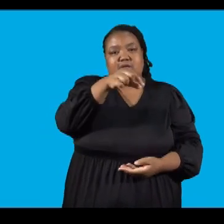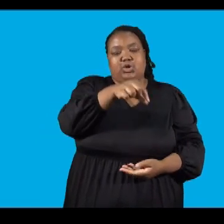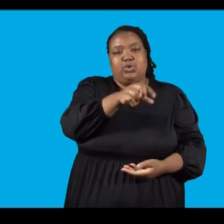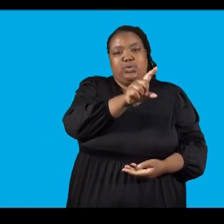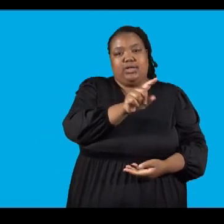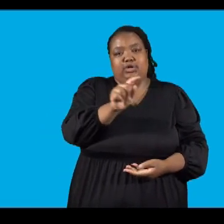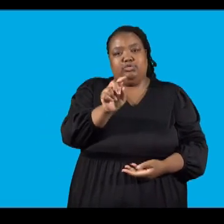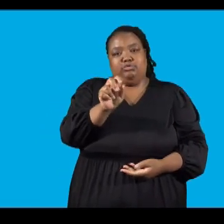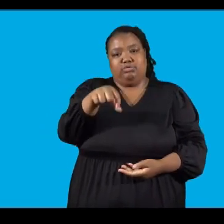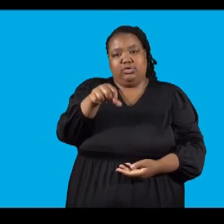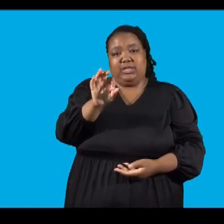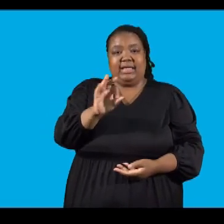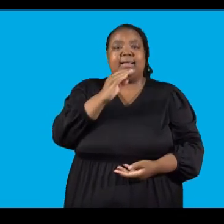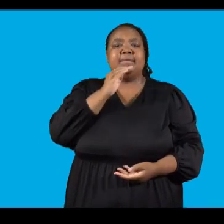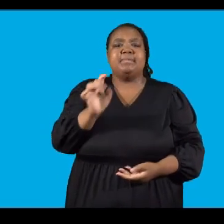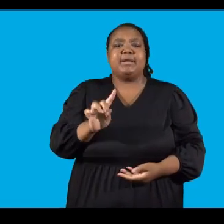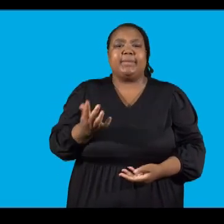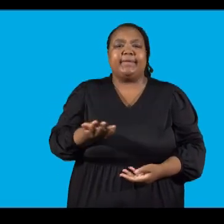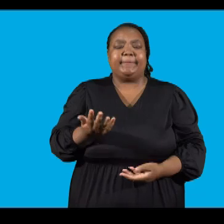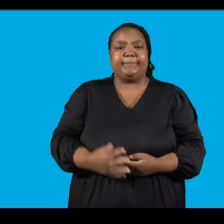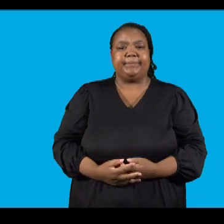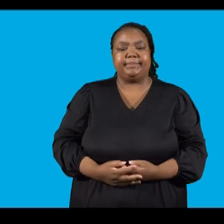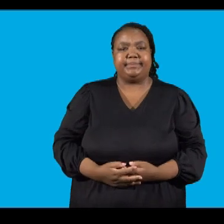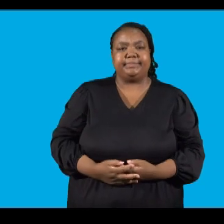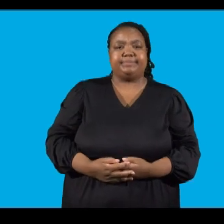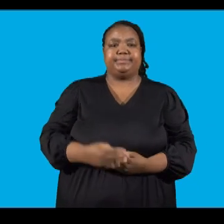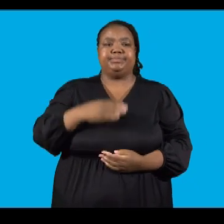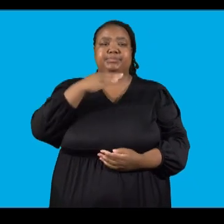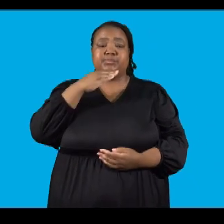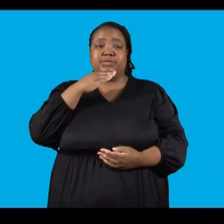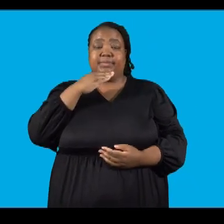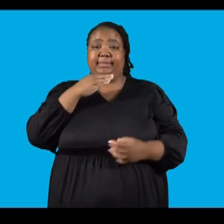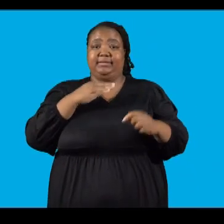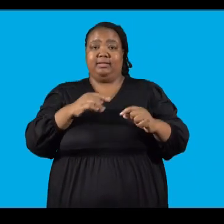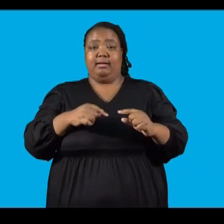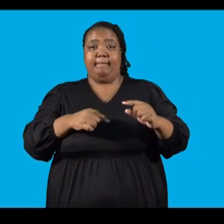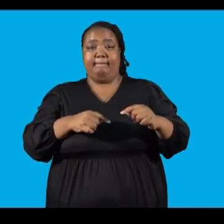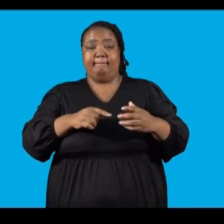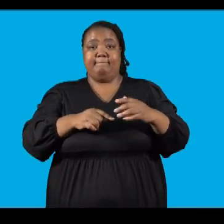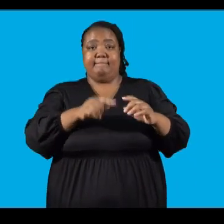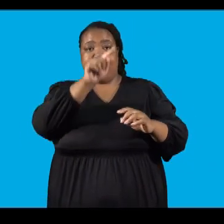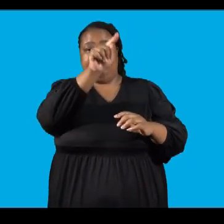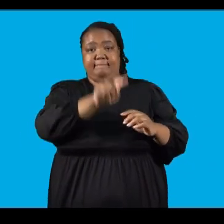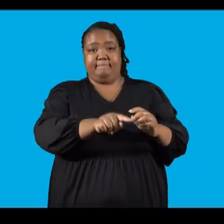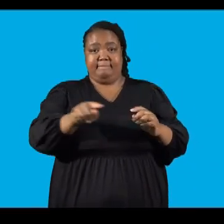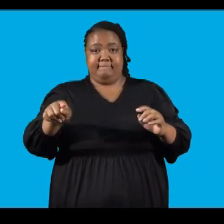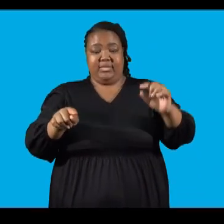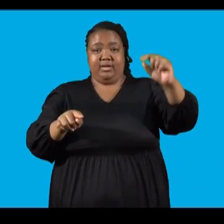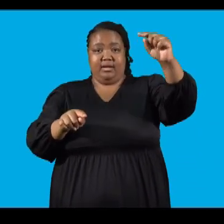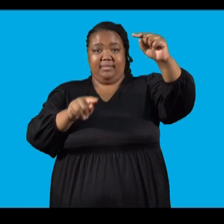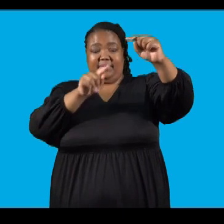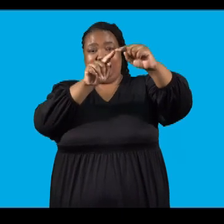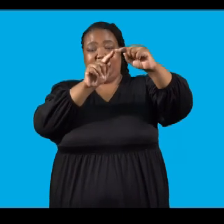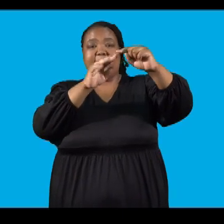Q1 to Q3. Now, what does this mean? This means this upper part of the demand